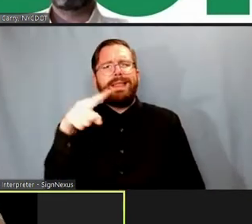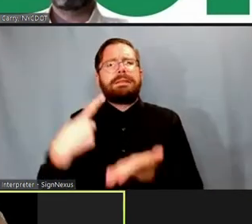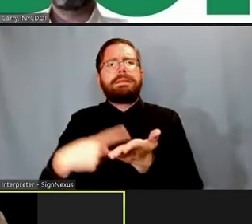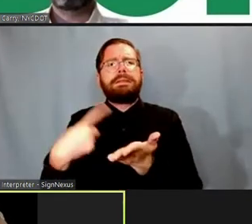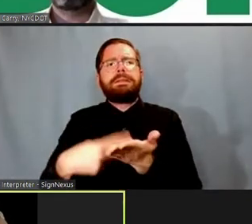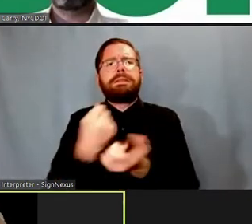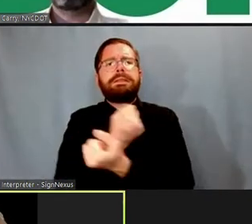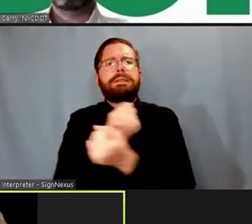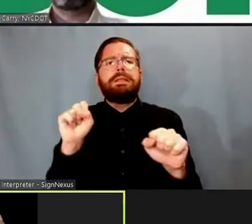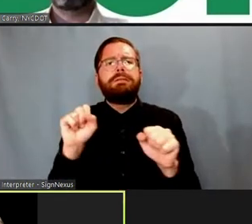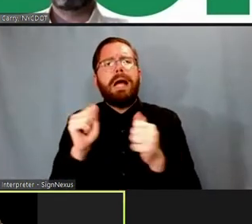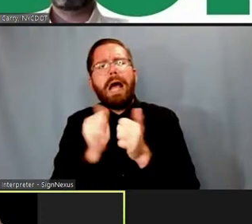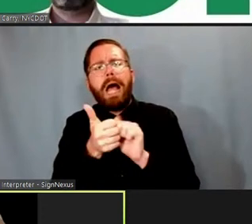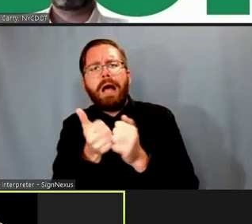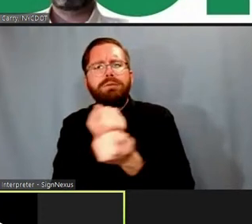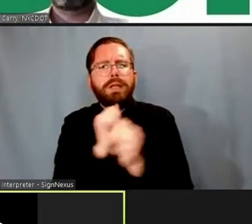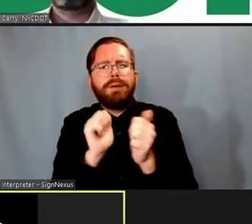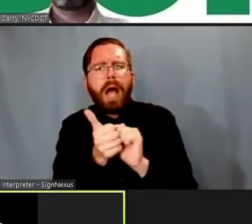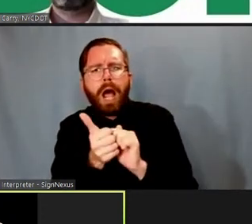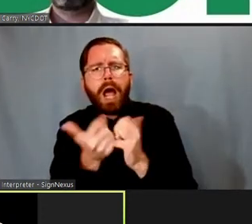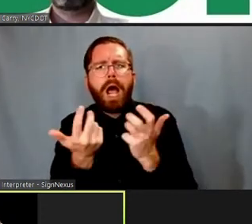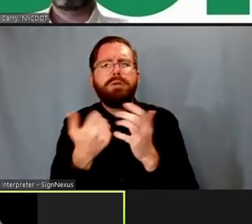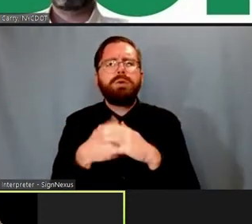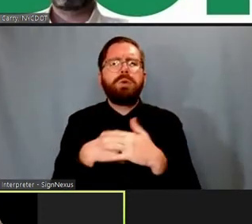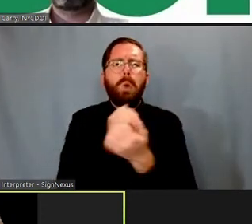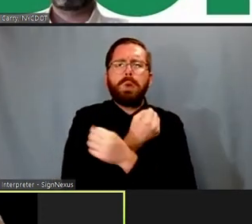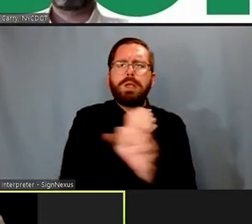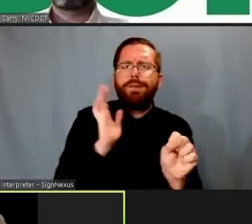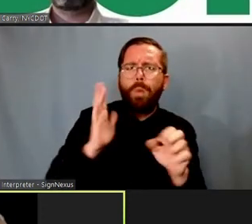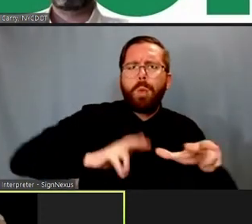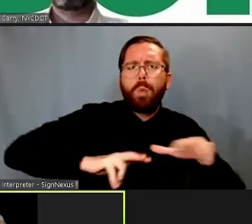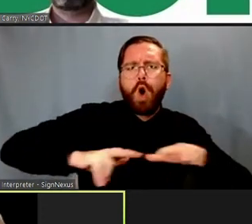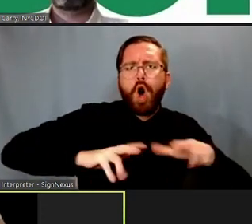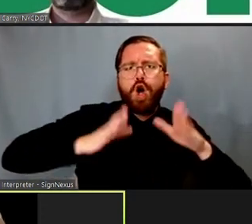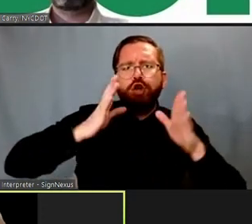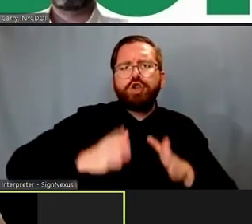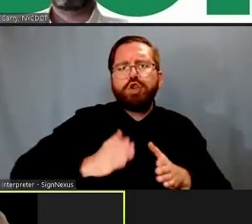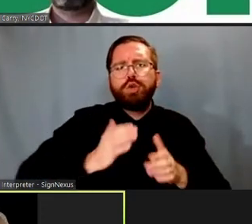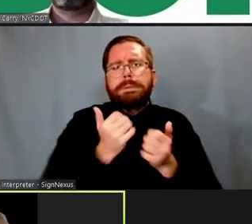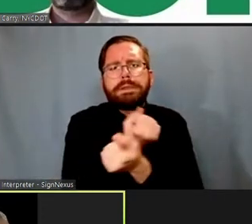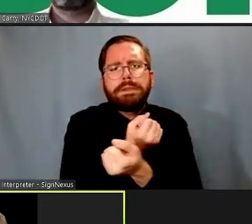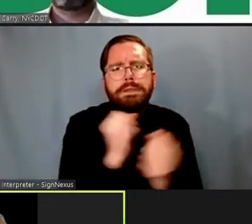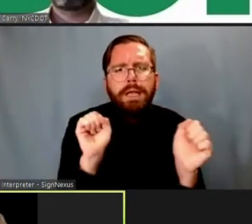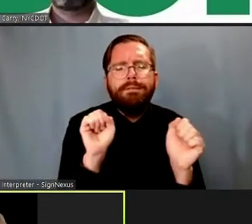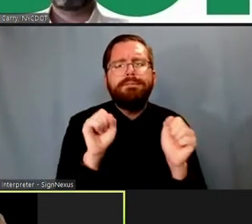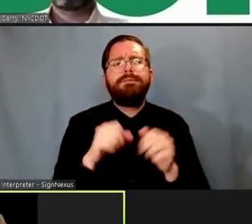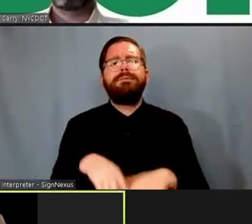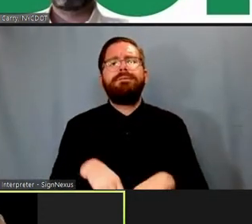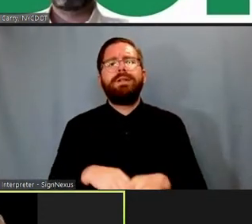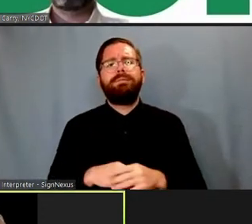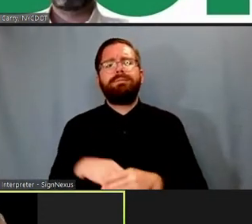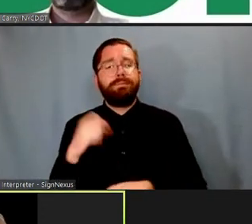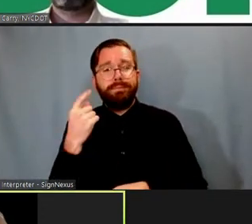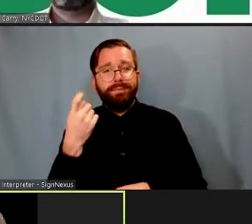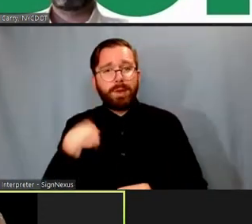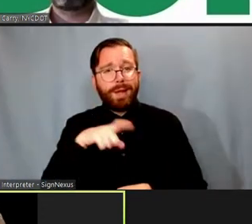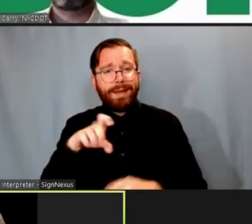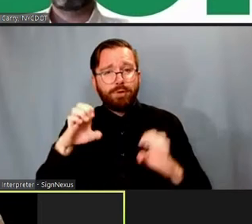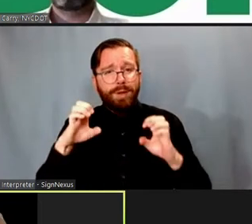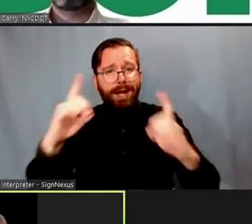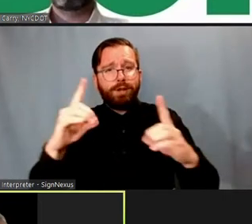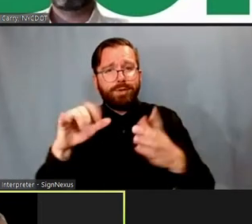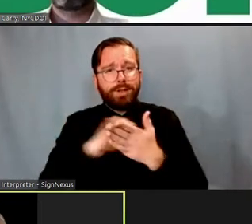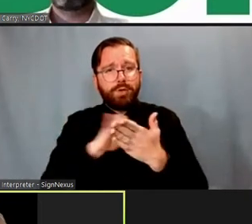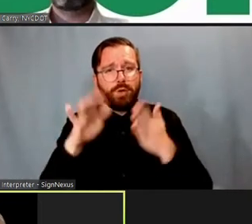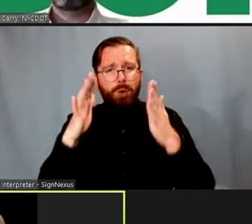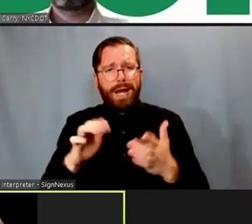to be safe it's going to be safe pedestrians are going to be safe that says we have to educate the the the new yorker how to